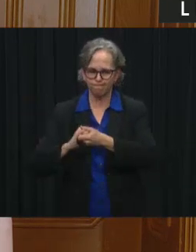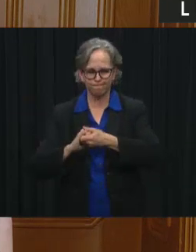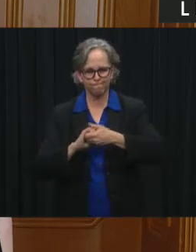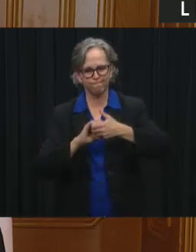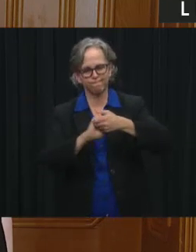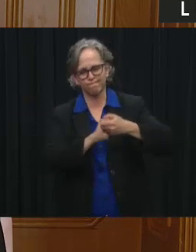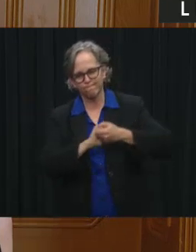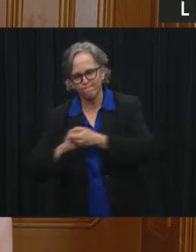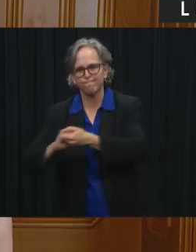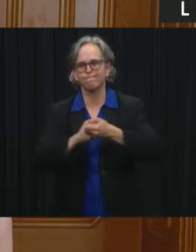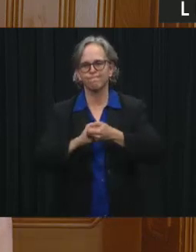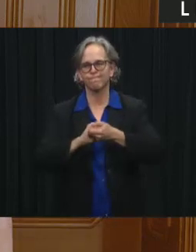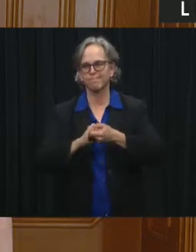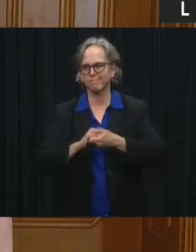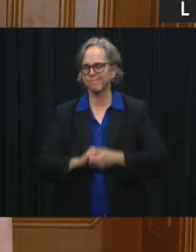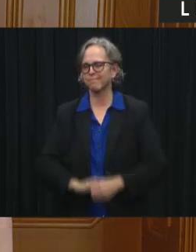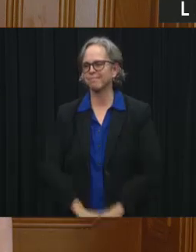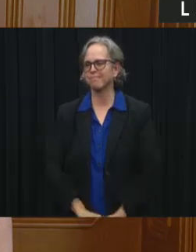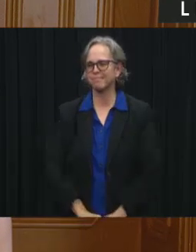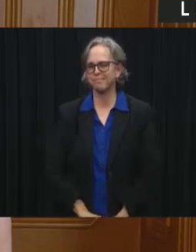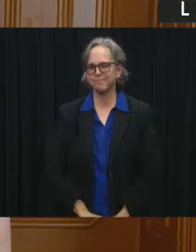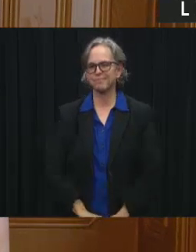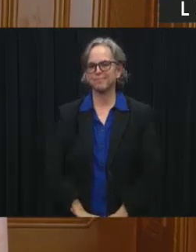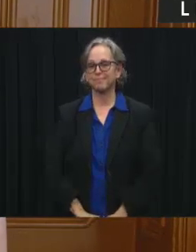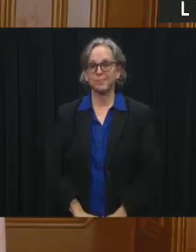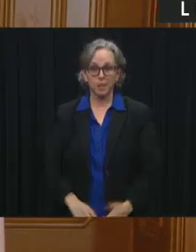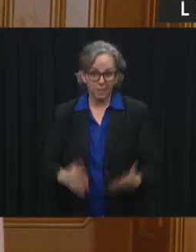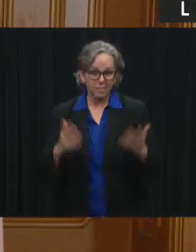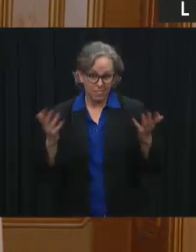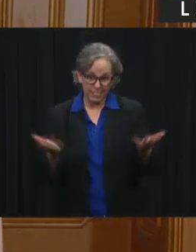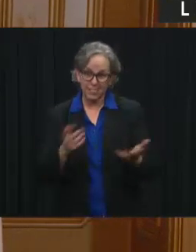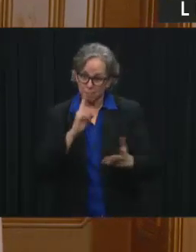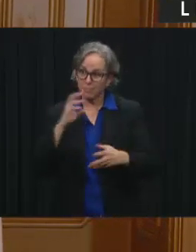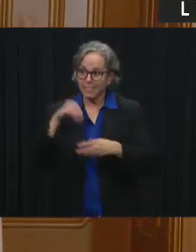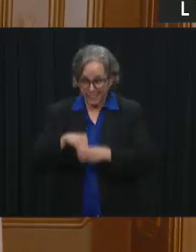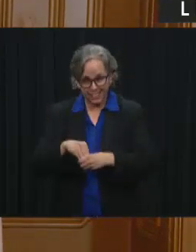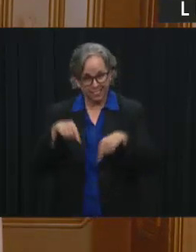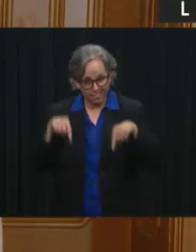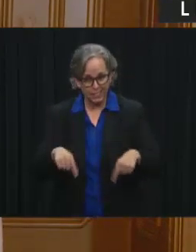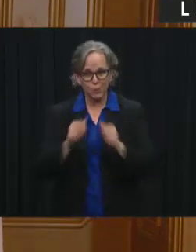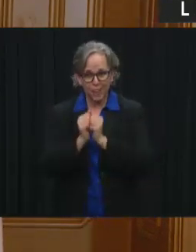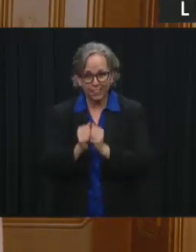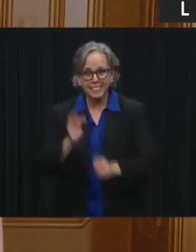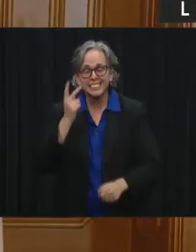We are in this together. We'll see you all tomorrow at 2 o'clock. Thank you.